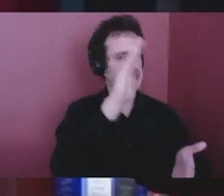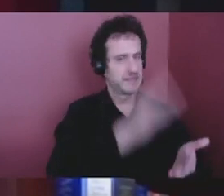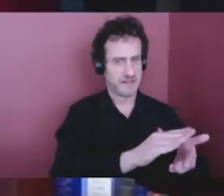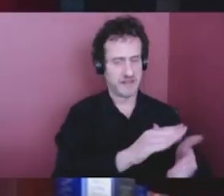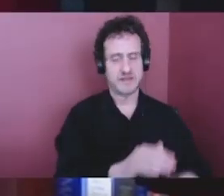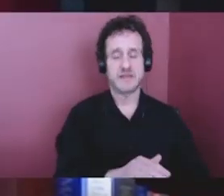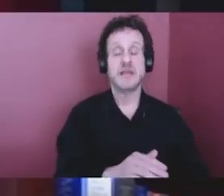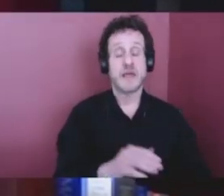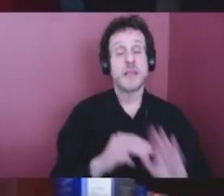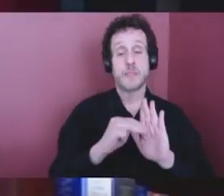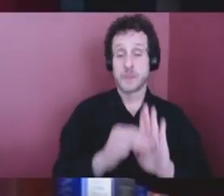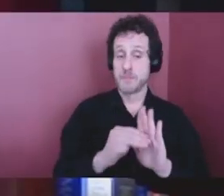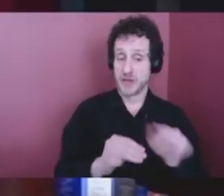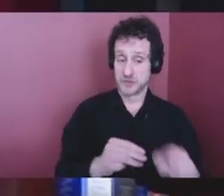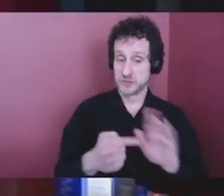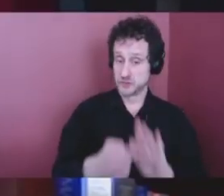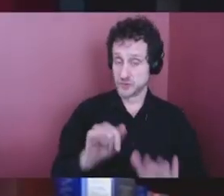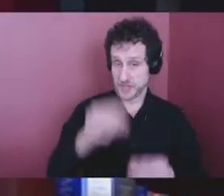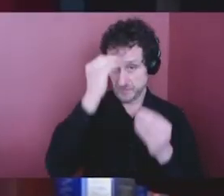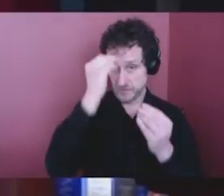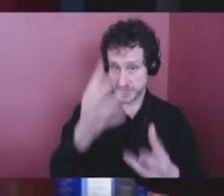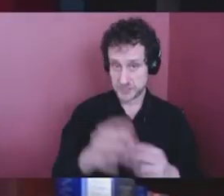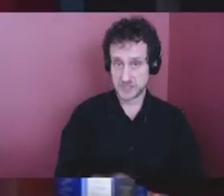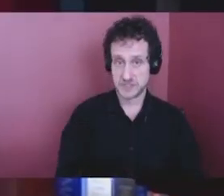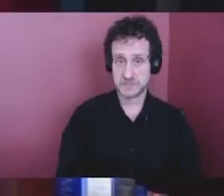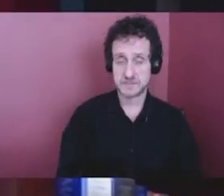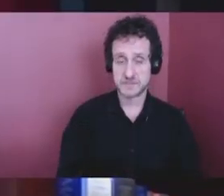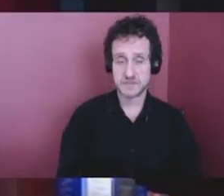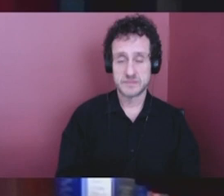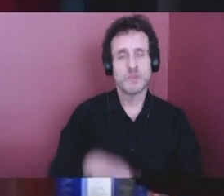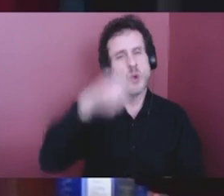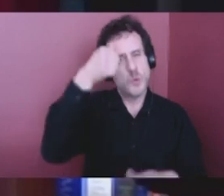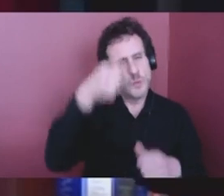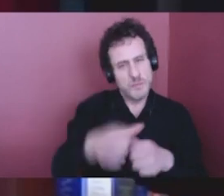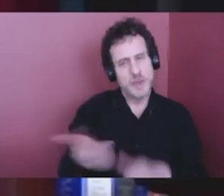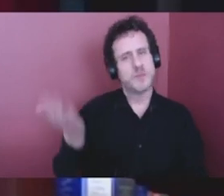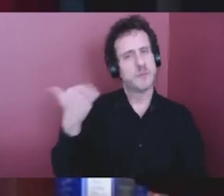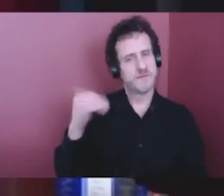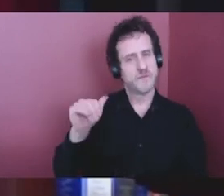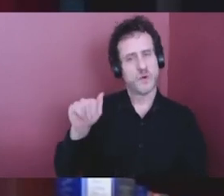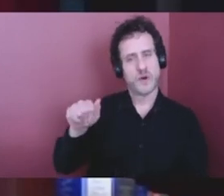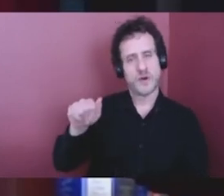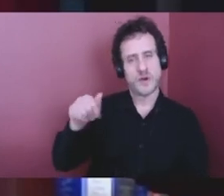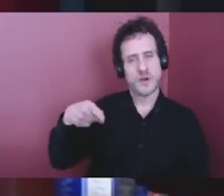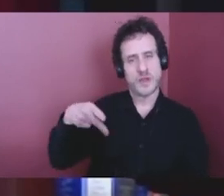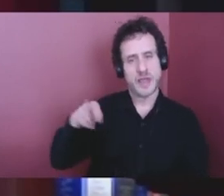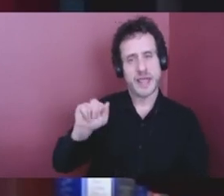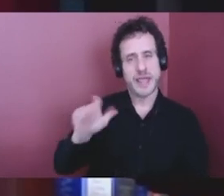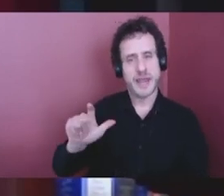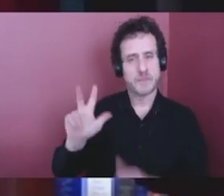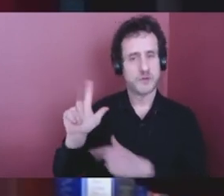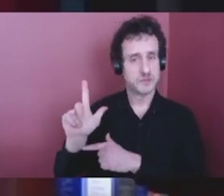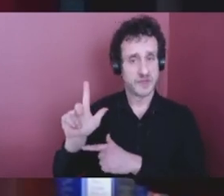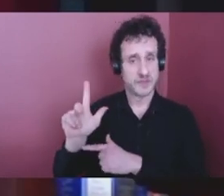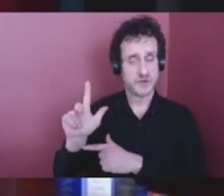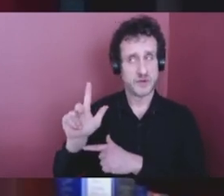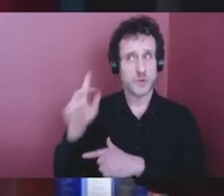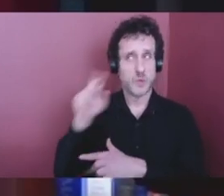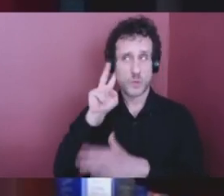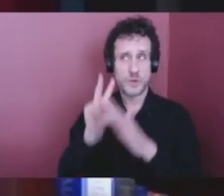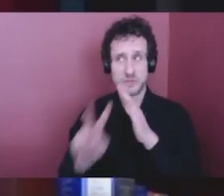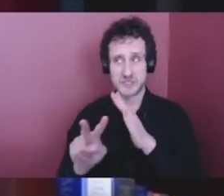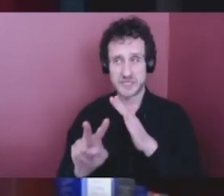data. Compared to the forecasts that I shared with you on April 23rd, which predicted peaking between